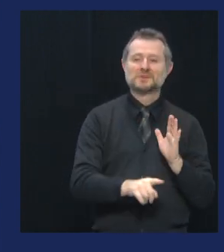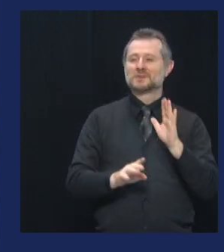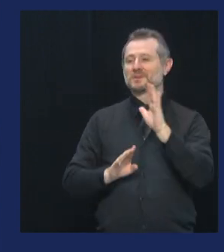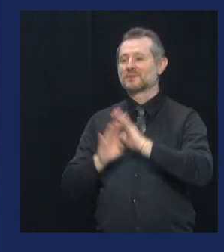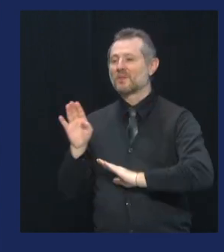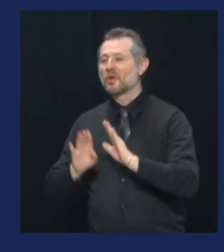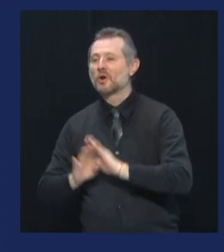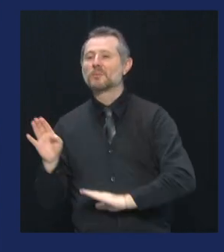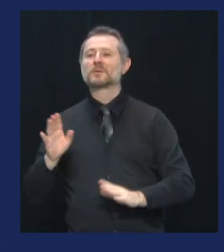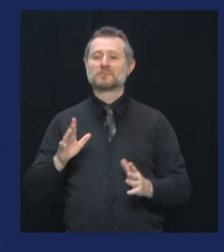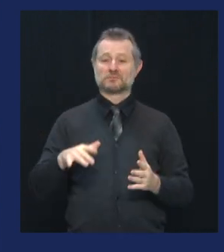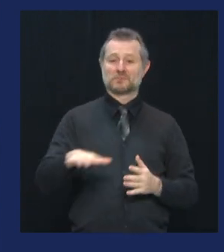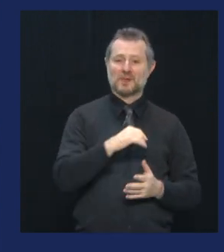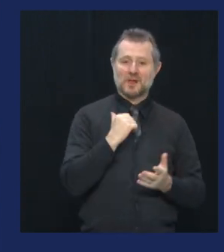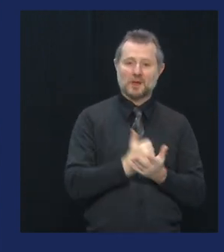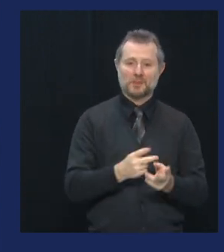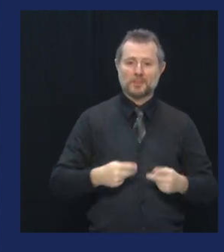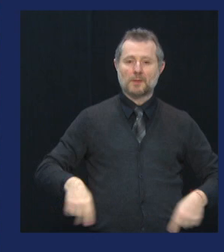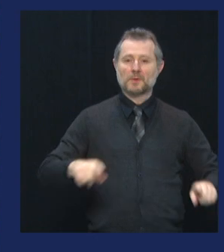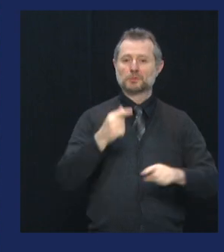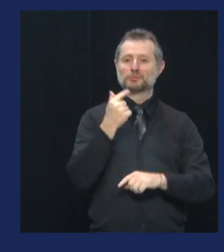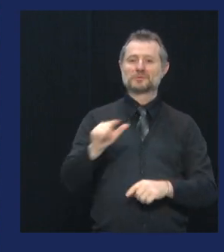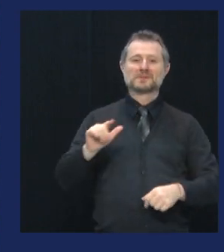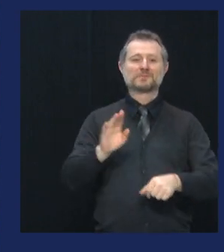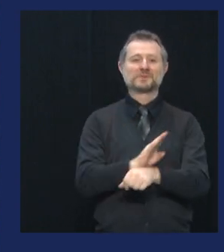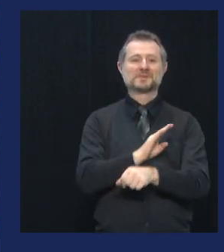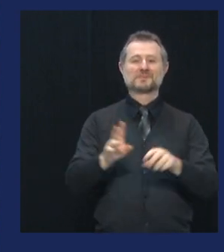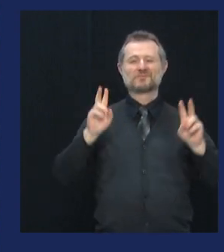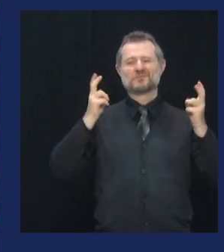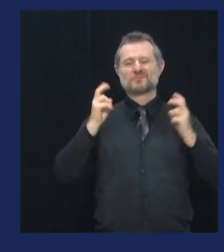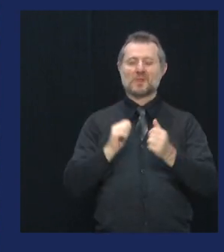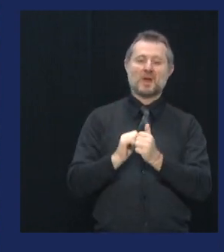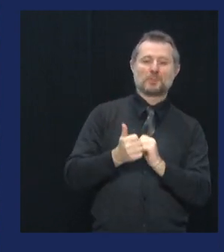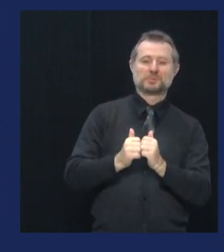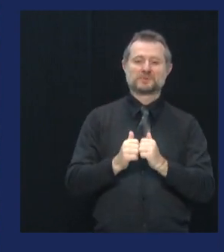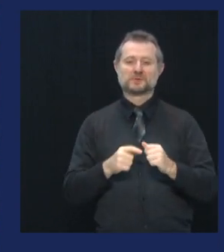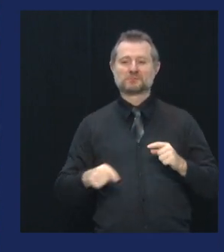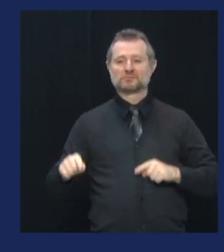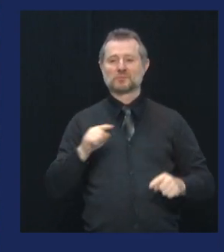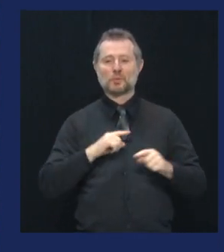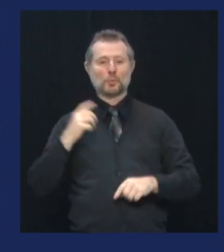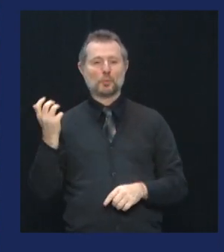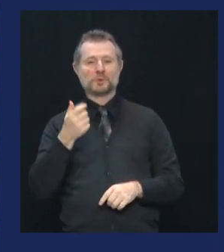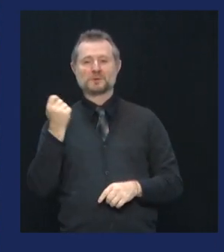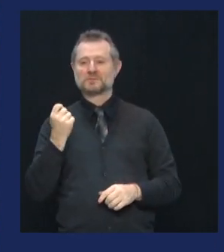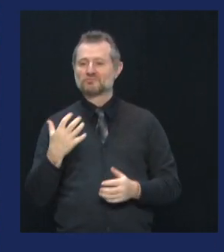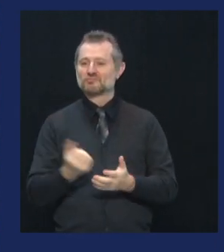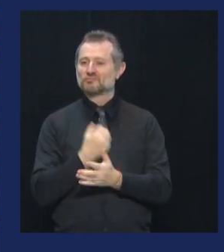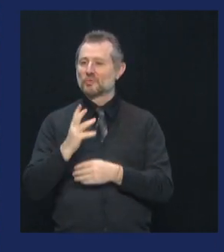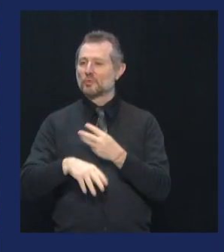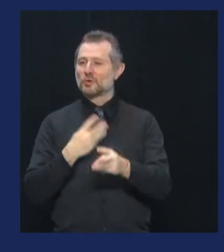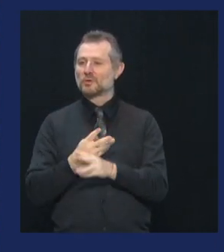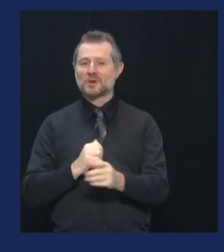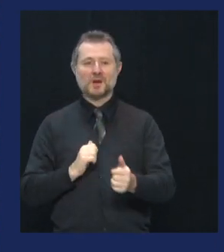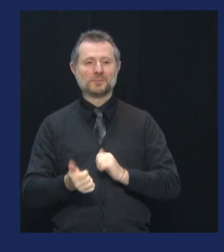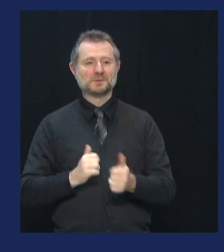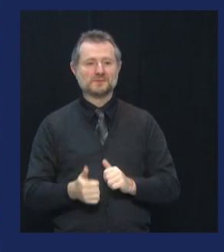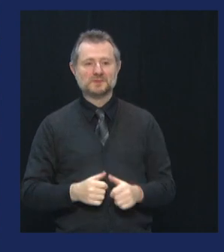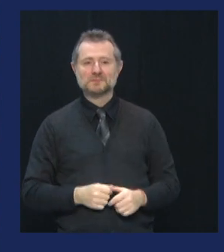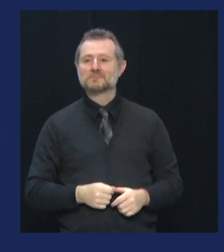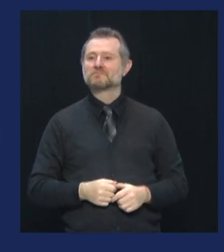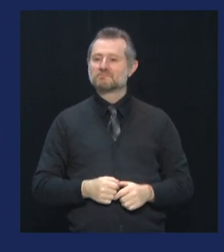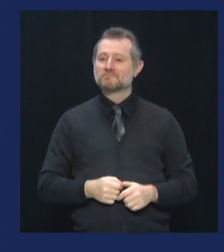win on the global stage. All four elements must be simultaneous